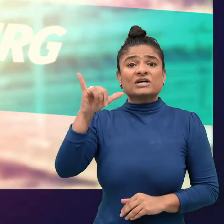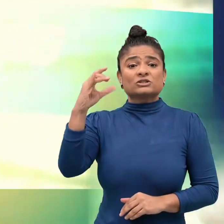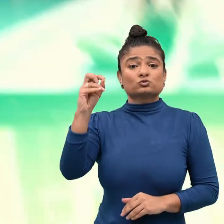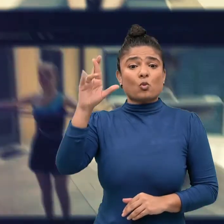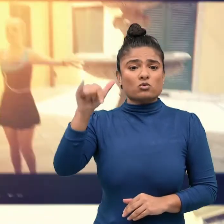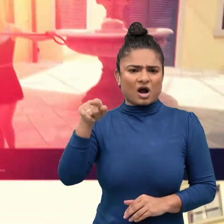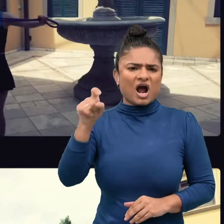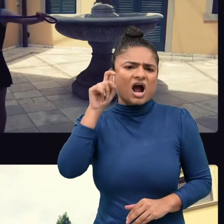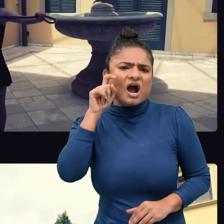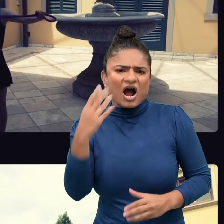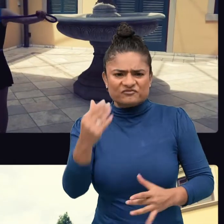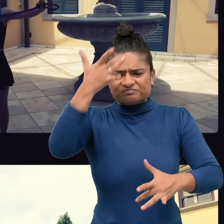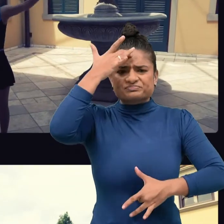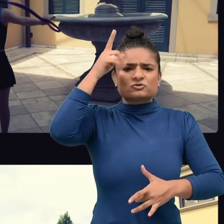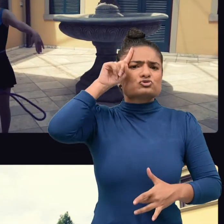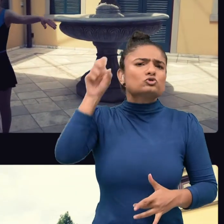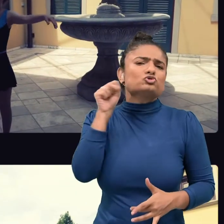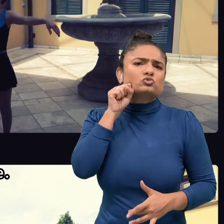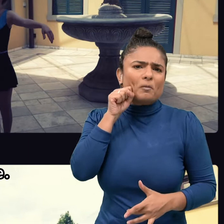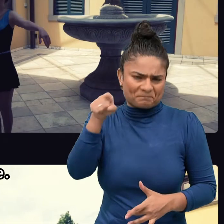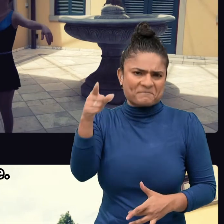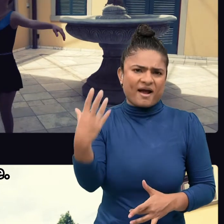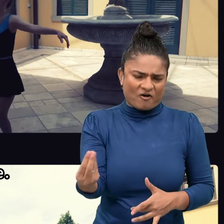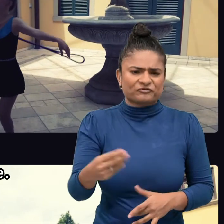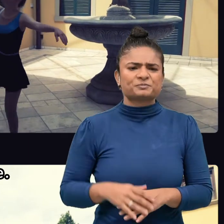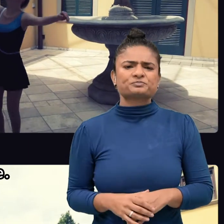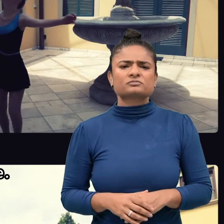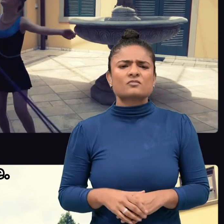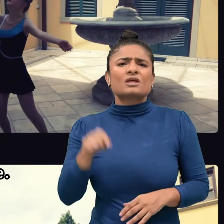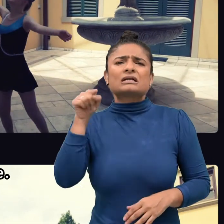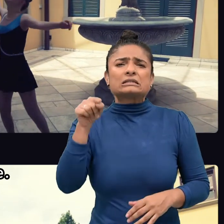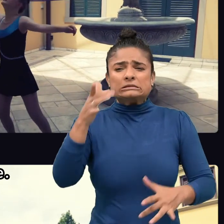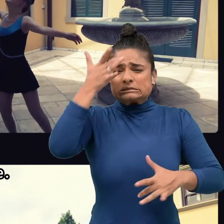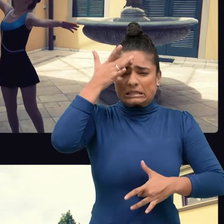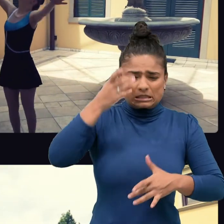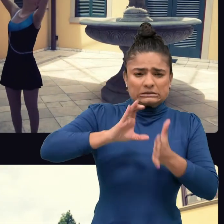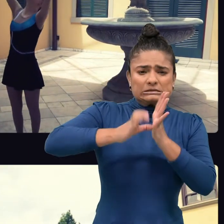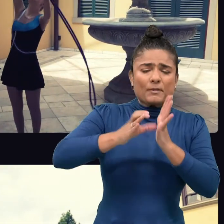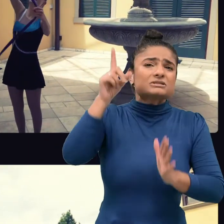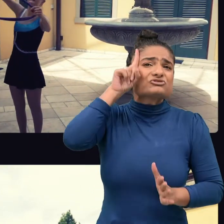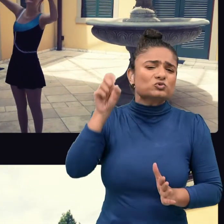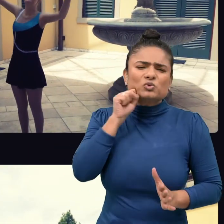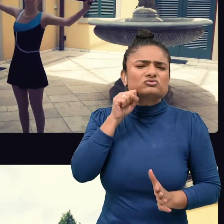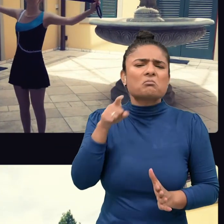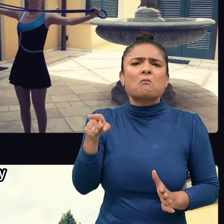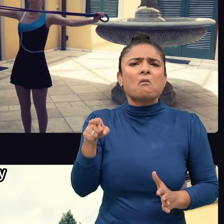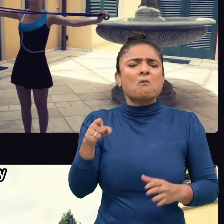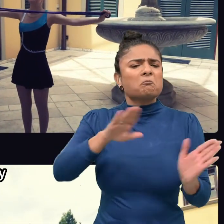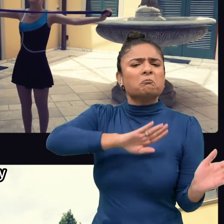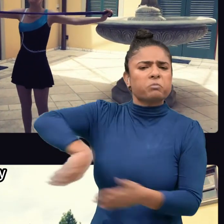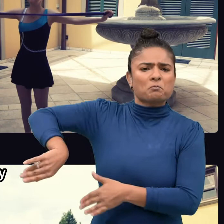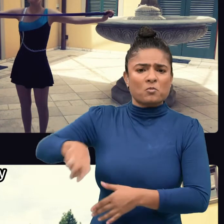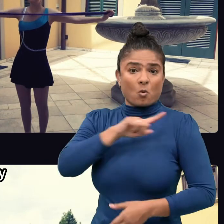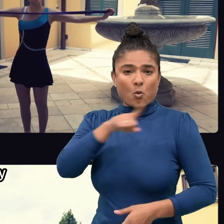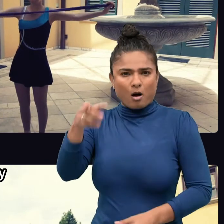Victoria Giuricich is living with trisomy 21, commonly known as Down syndrome. Despite the disorder,